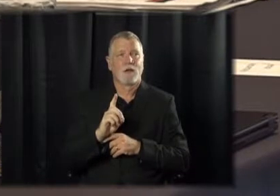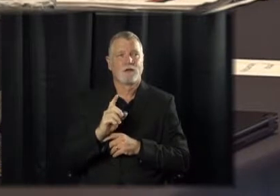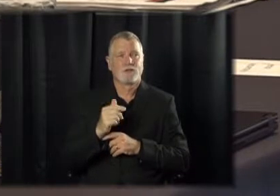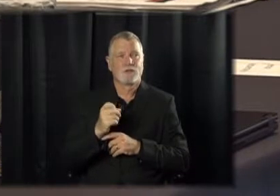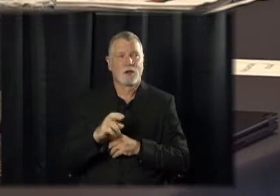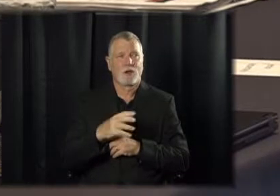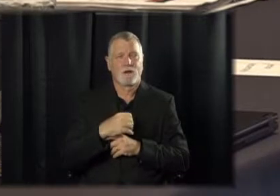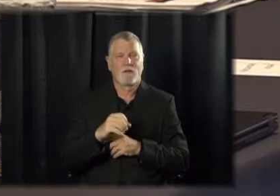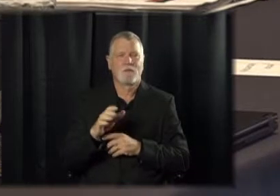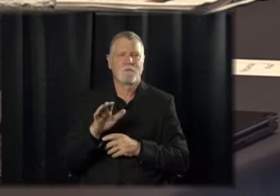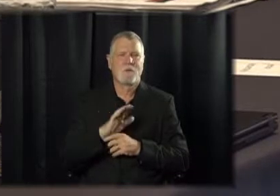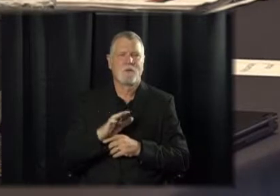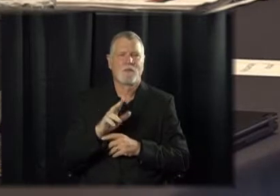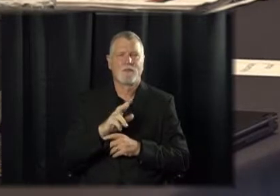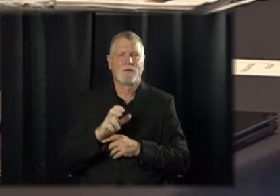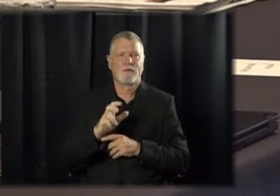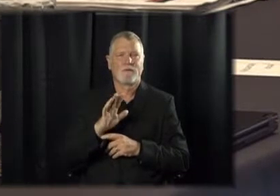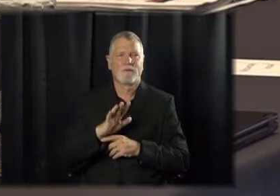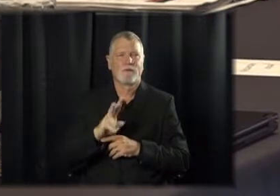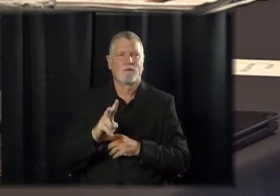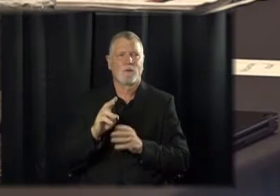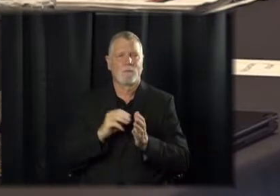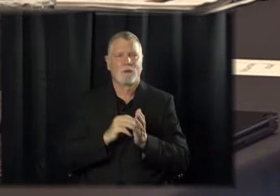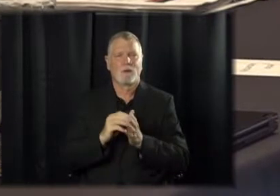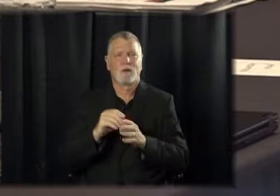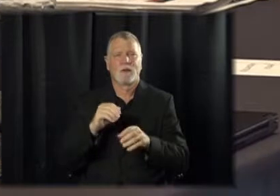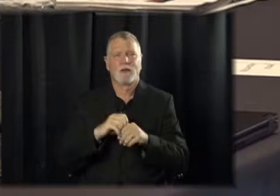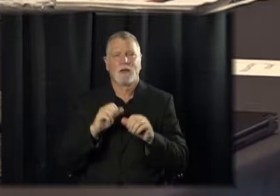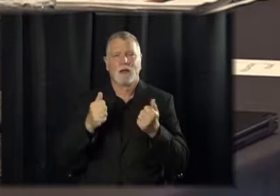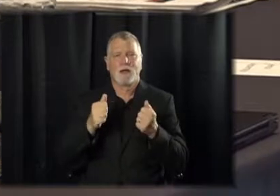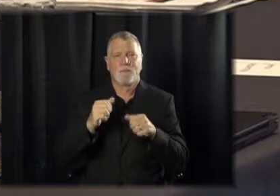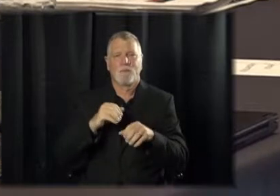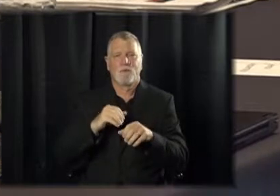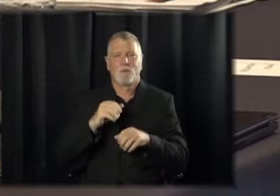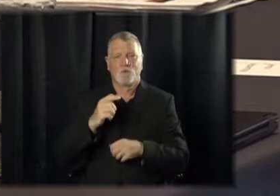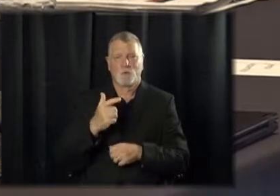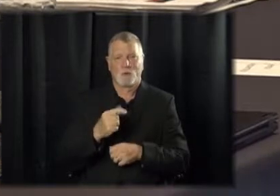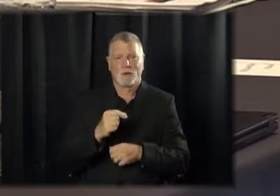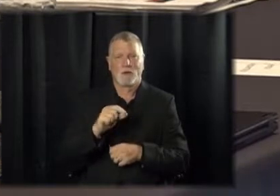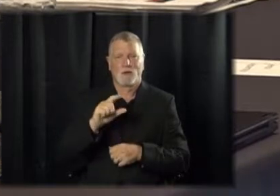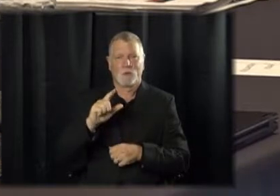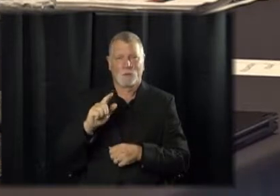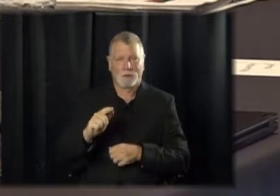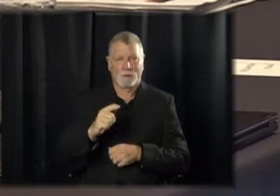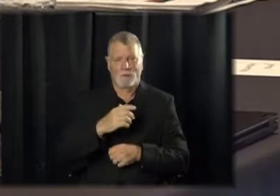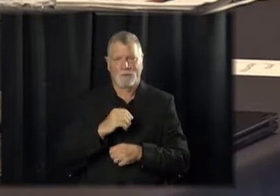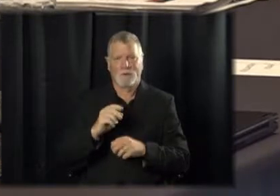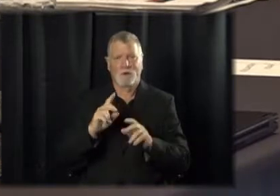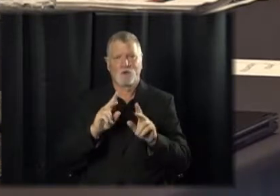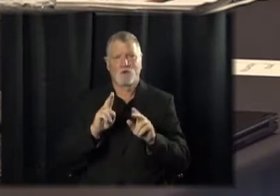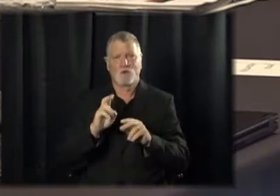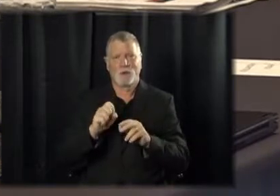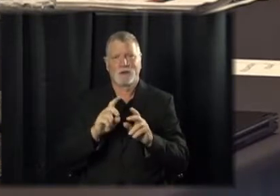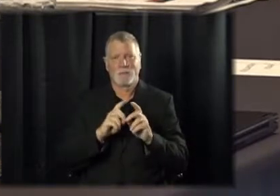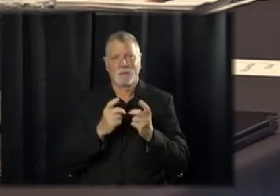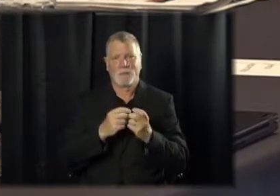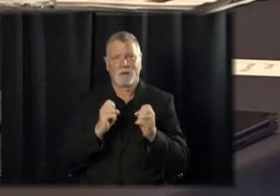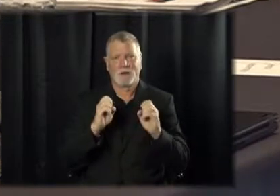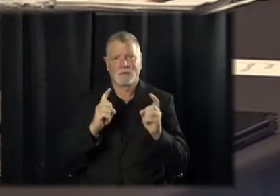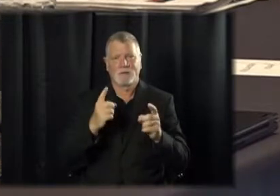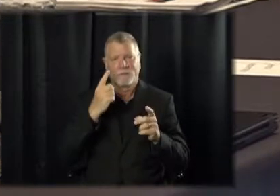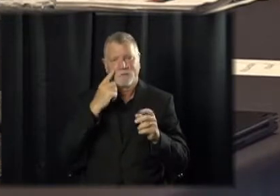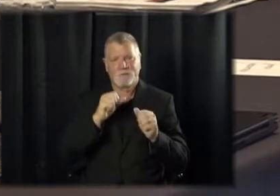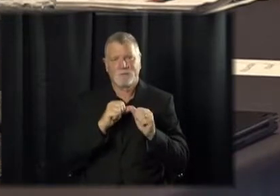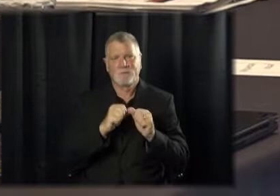at $352 million. In April 2021, the U.S. Department of Education released